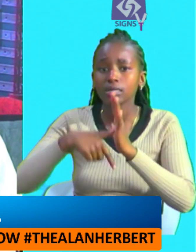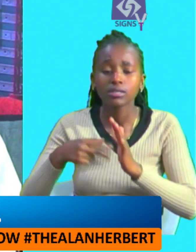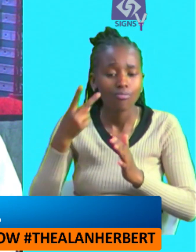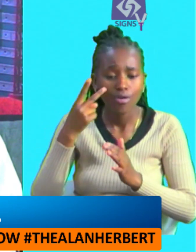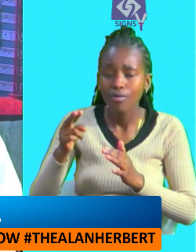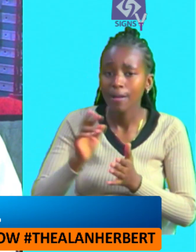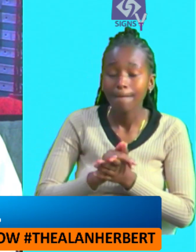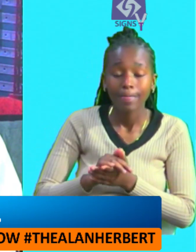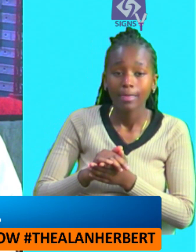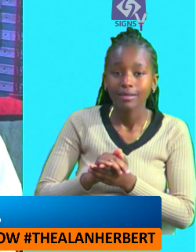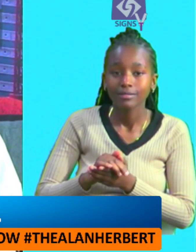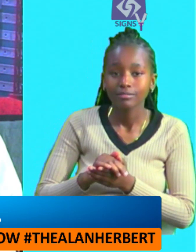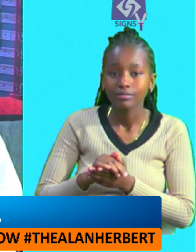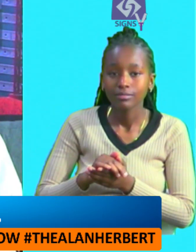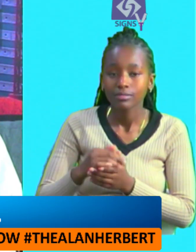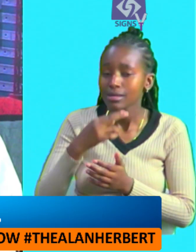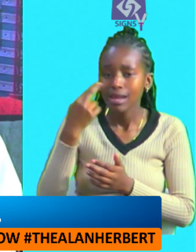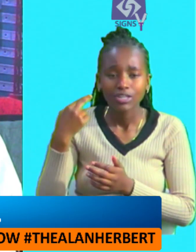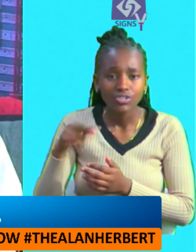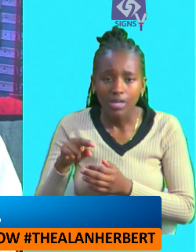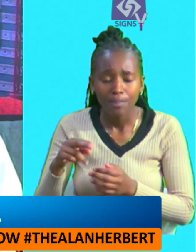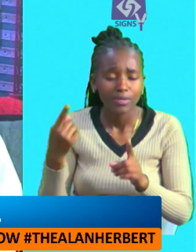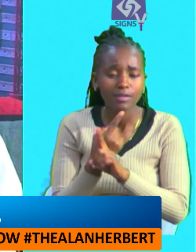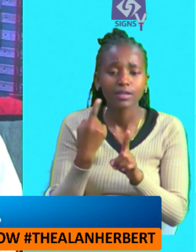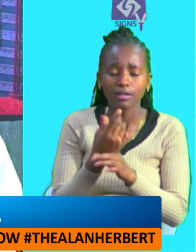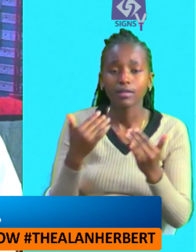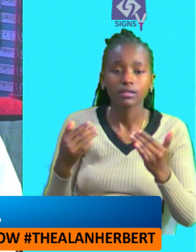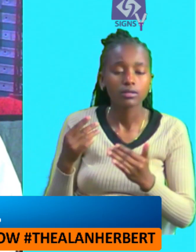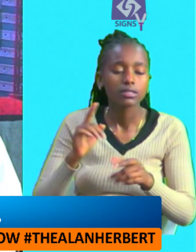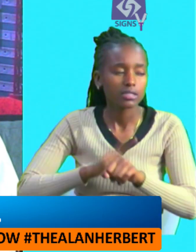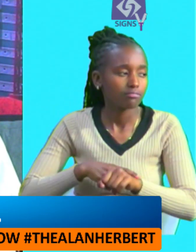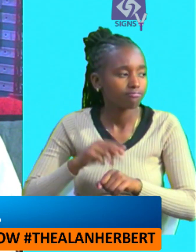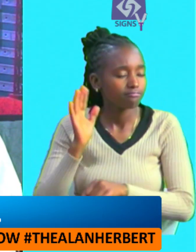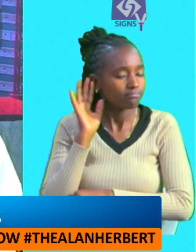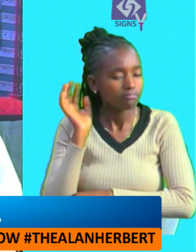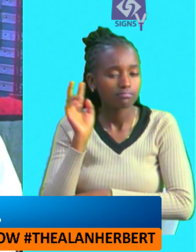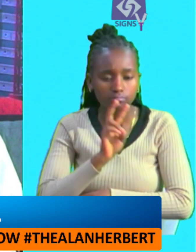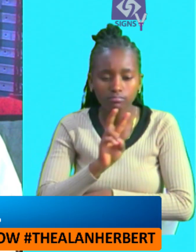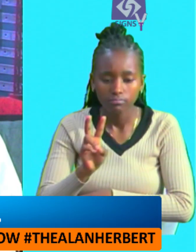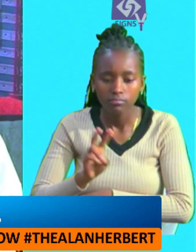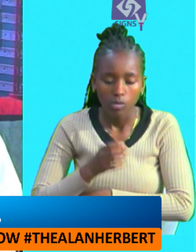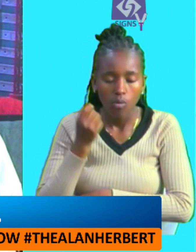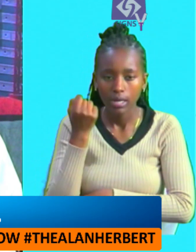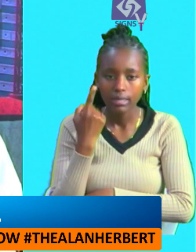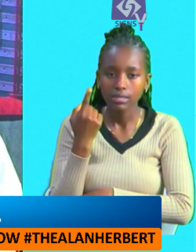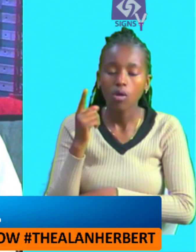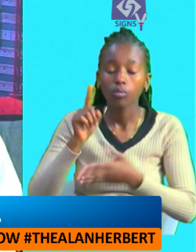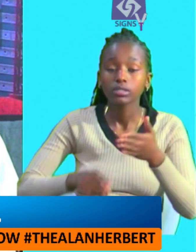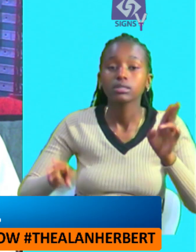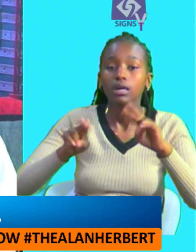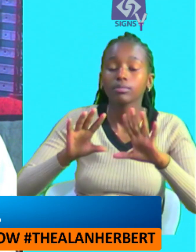South Korea and North Korea. So they decided to host these Winter Olympics together, and some hackers